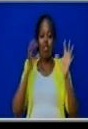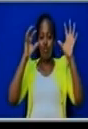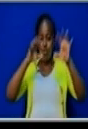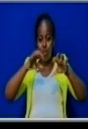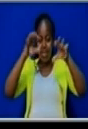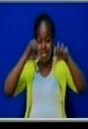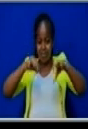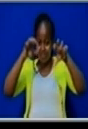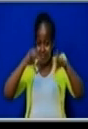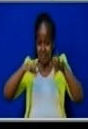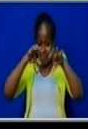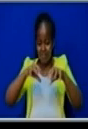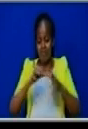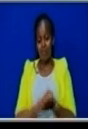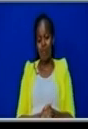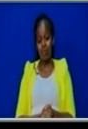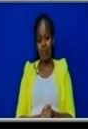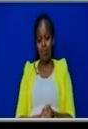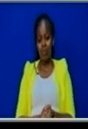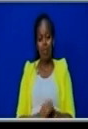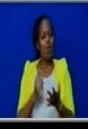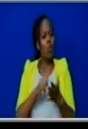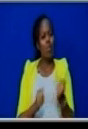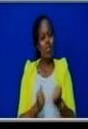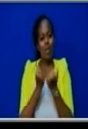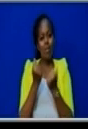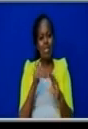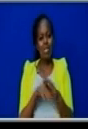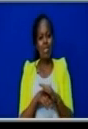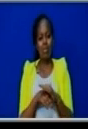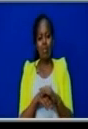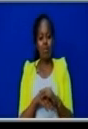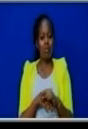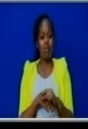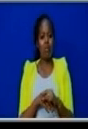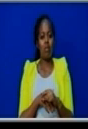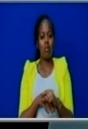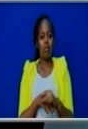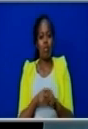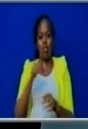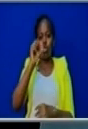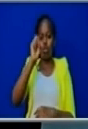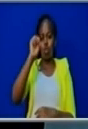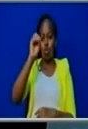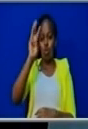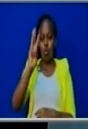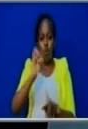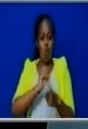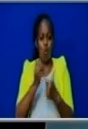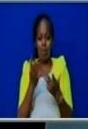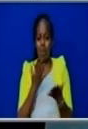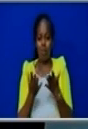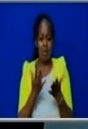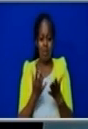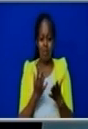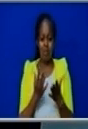water drops as the rain. What happens in the cases of snow or even what